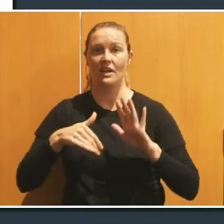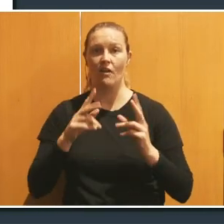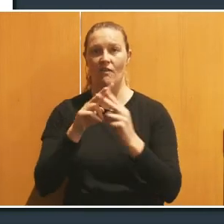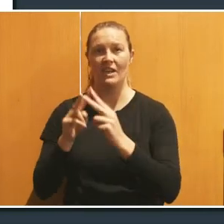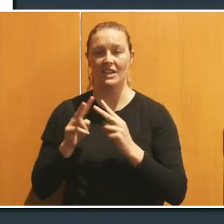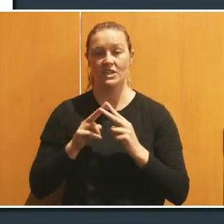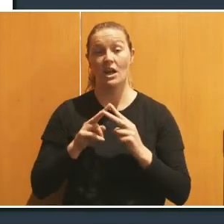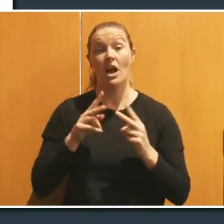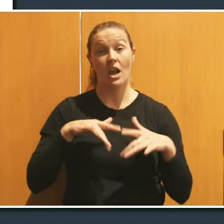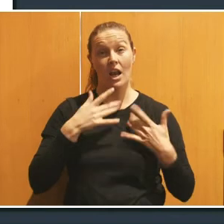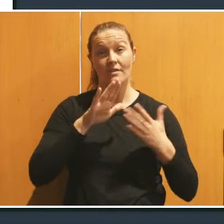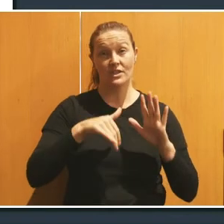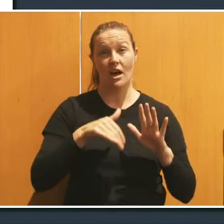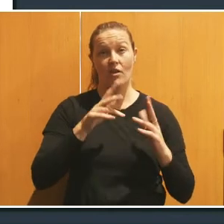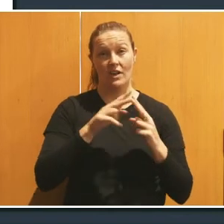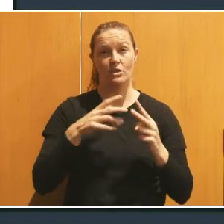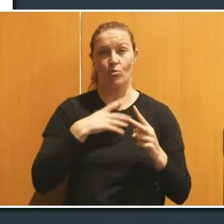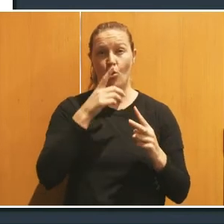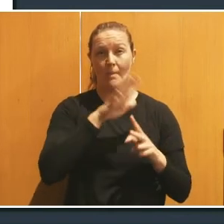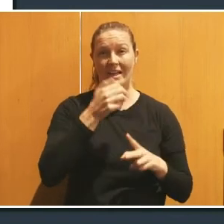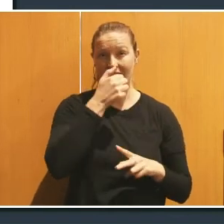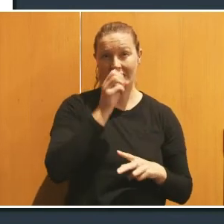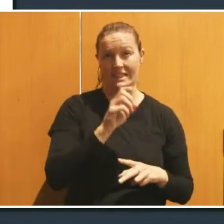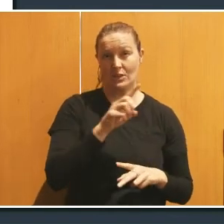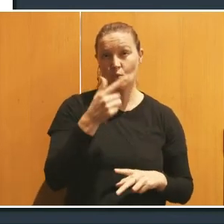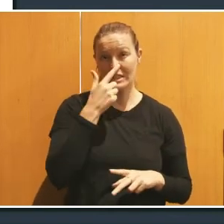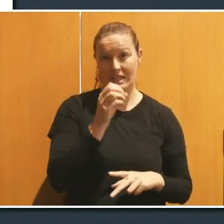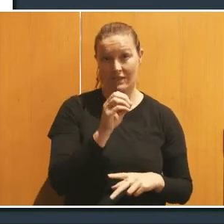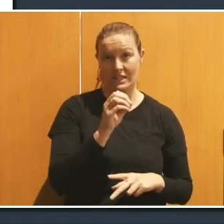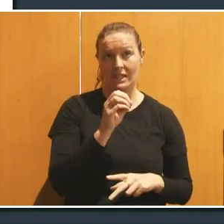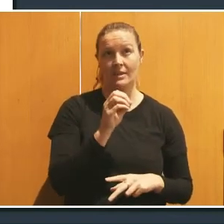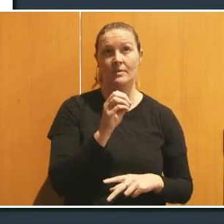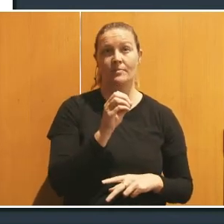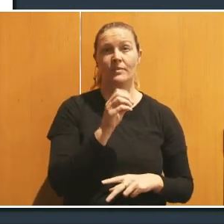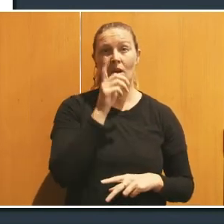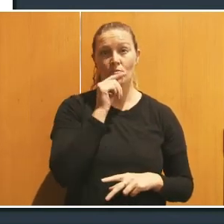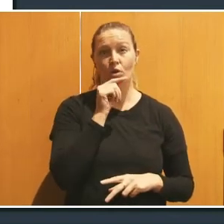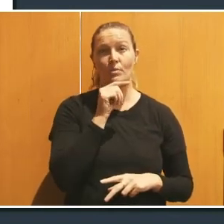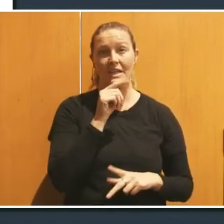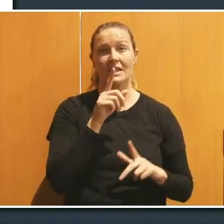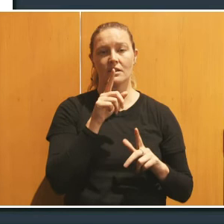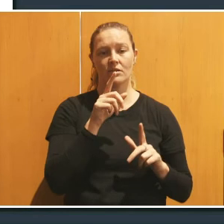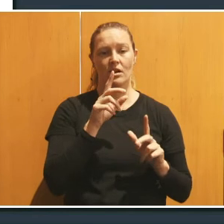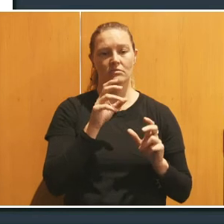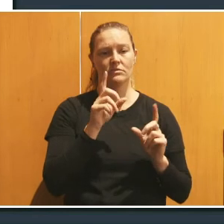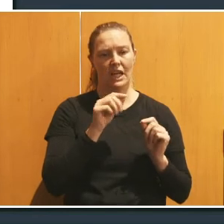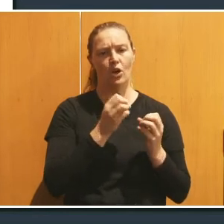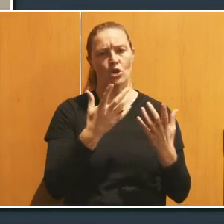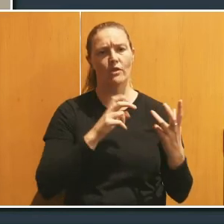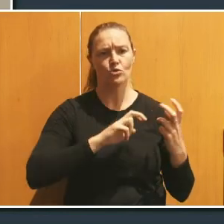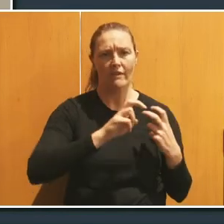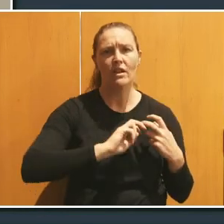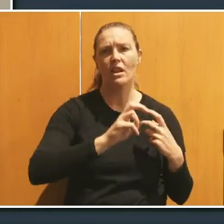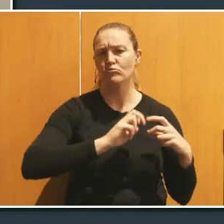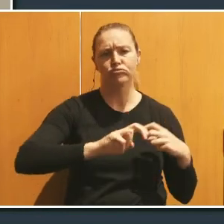residents with more like 60 to maybe 70, probably still have done a lot of travel and whatnot. Our